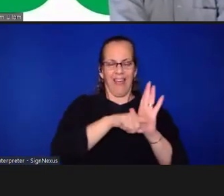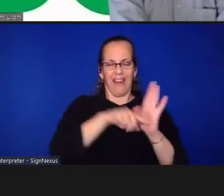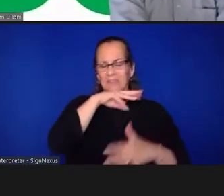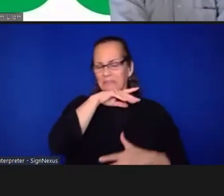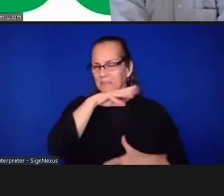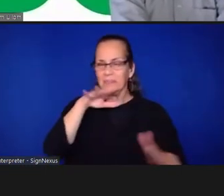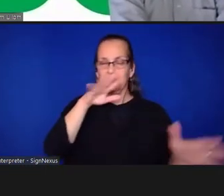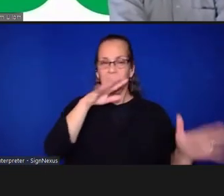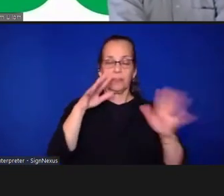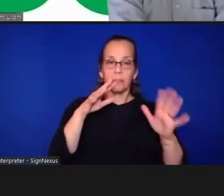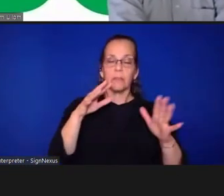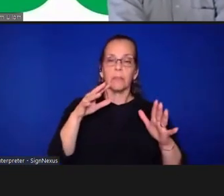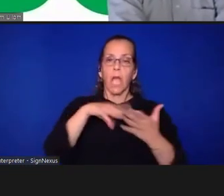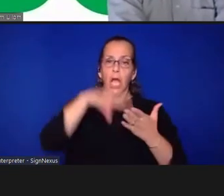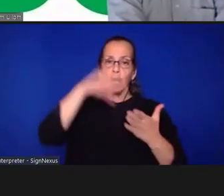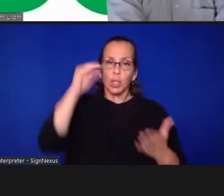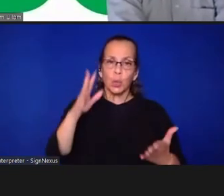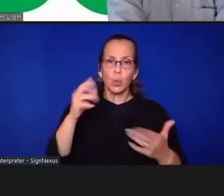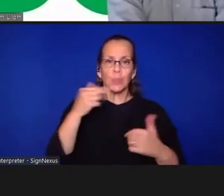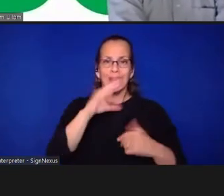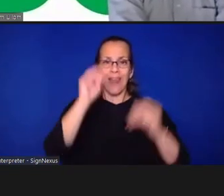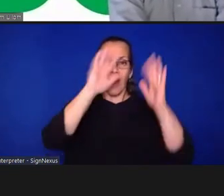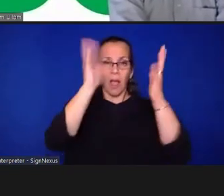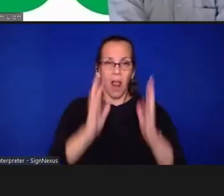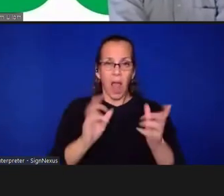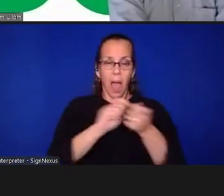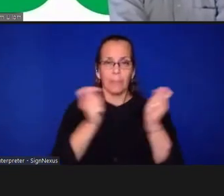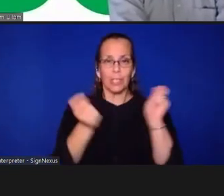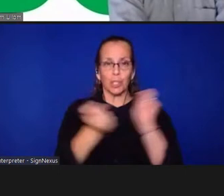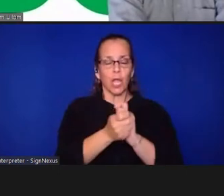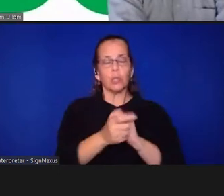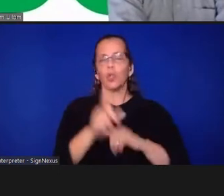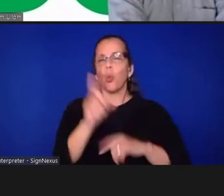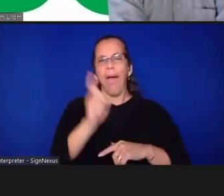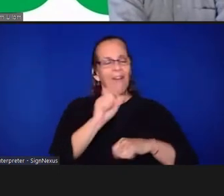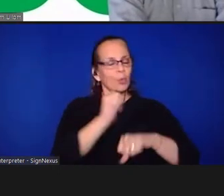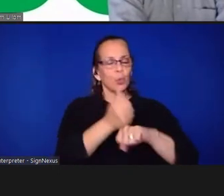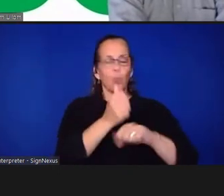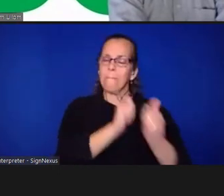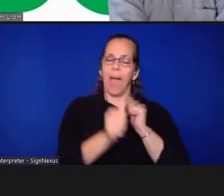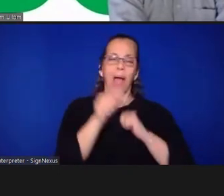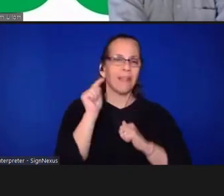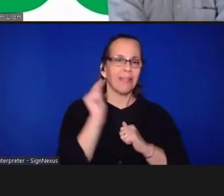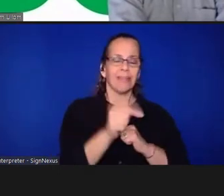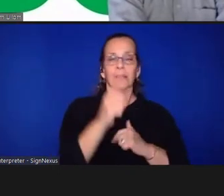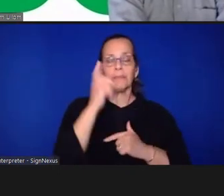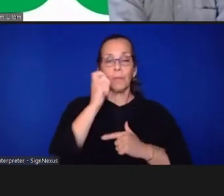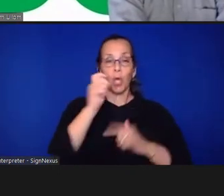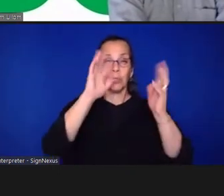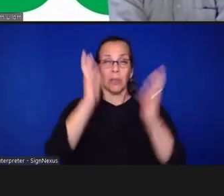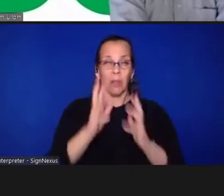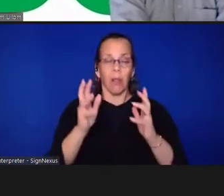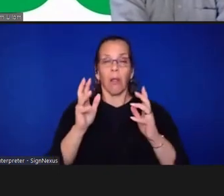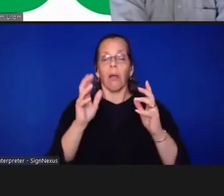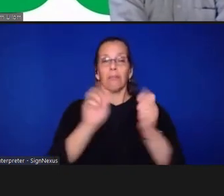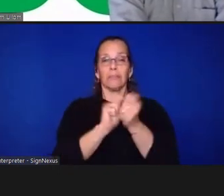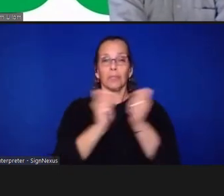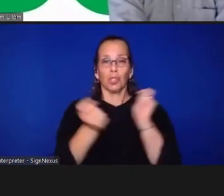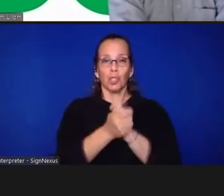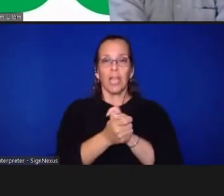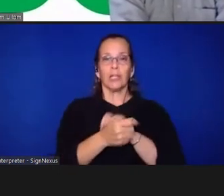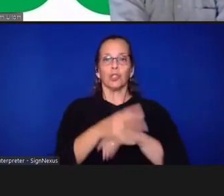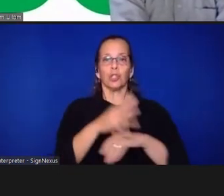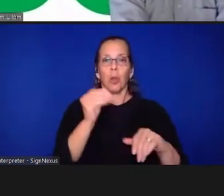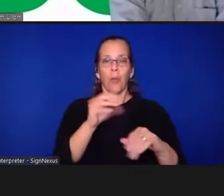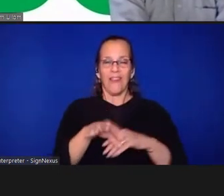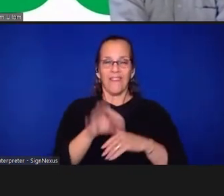climate change and rising sea levels so this form of pollution reduction must be implemented and NYU study of people commuting to Manhattan Central business district found that only